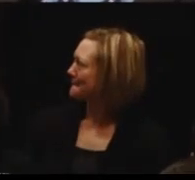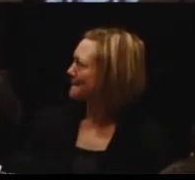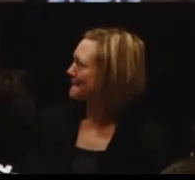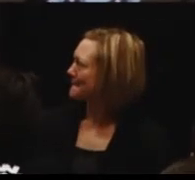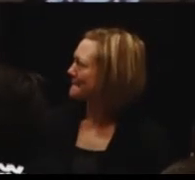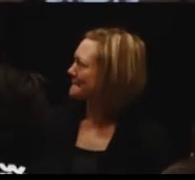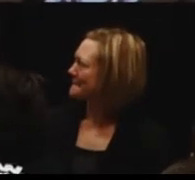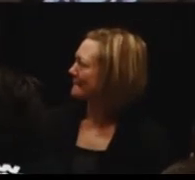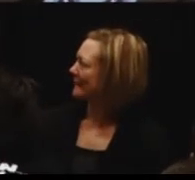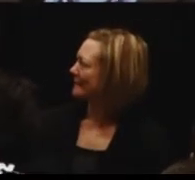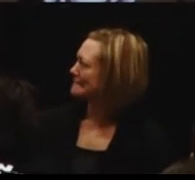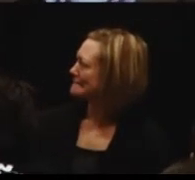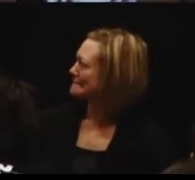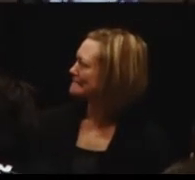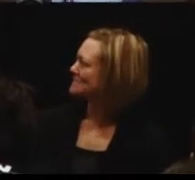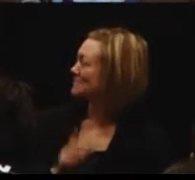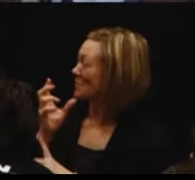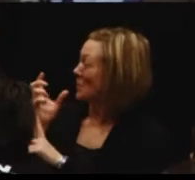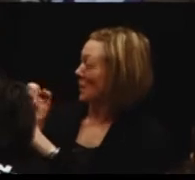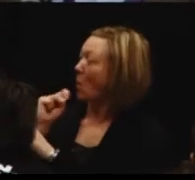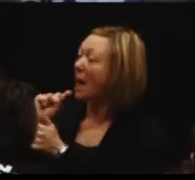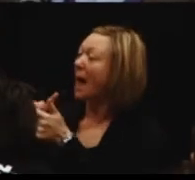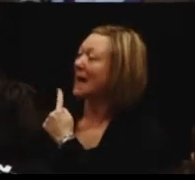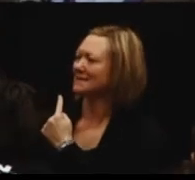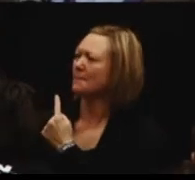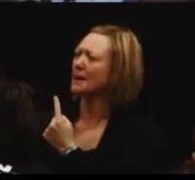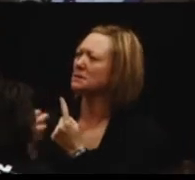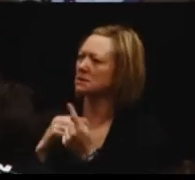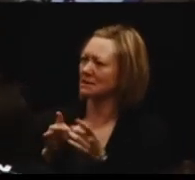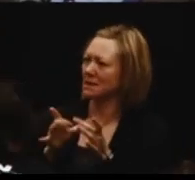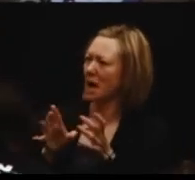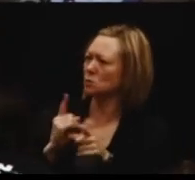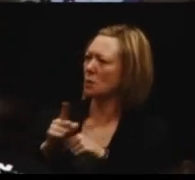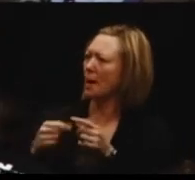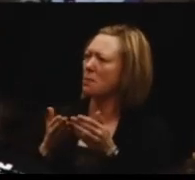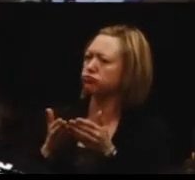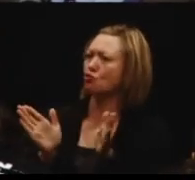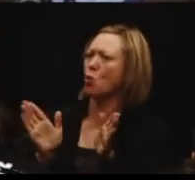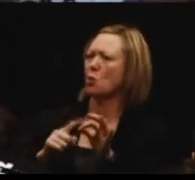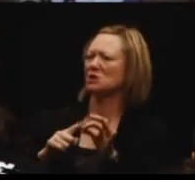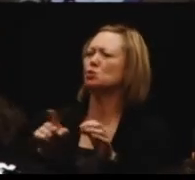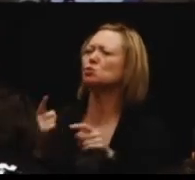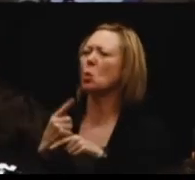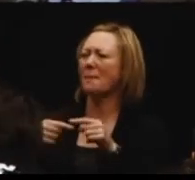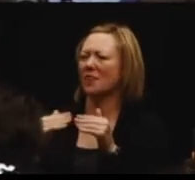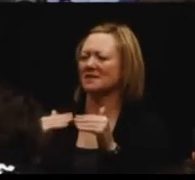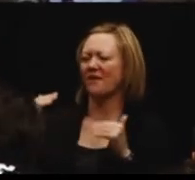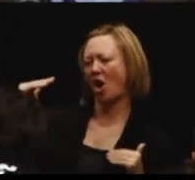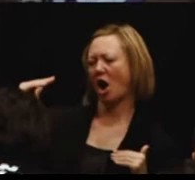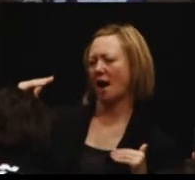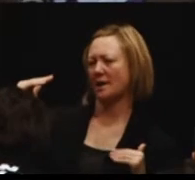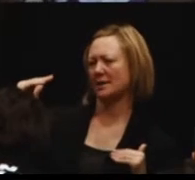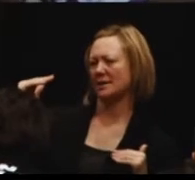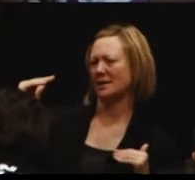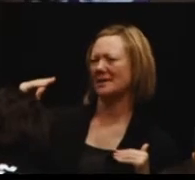I might just start, I will address that in a second. I might just start with the broader question about when we're talking about the divide. I mean, there are some basics that we just need to